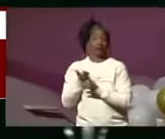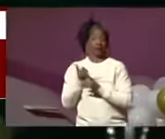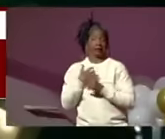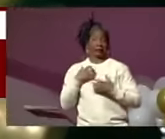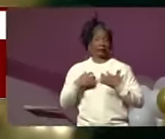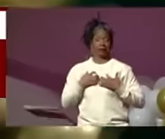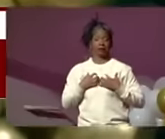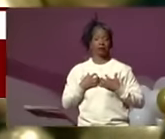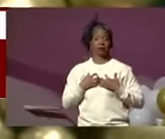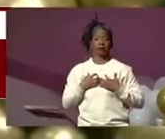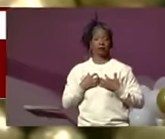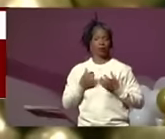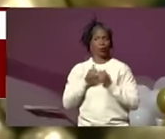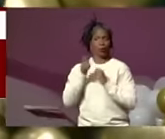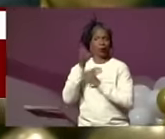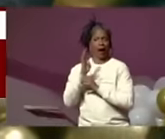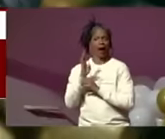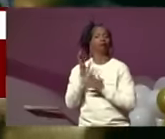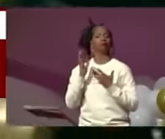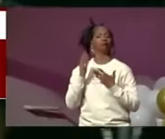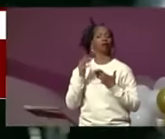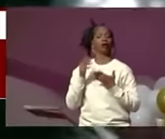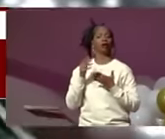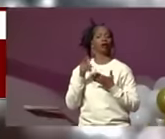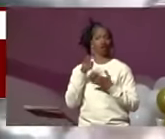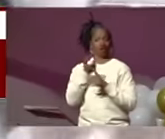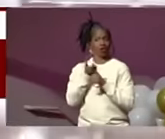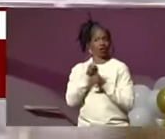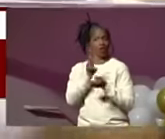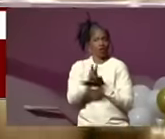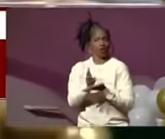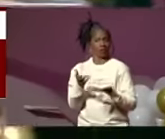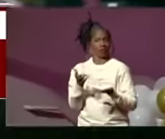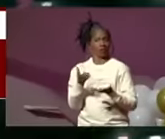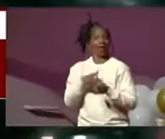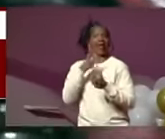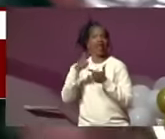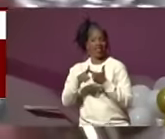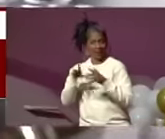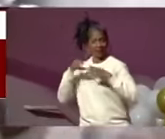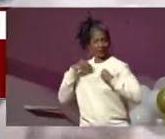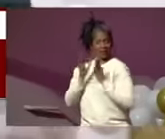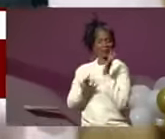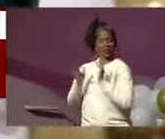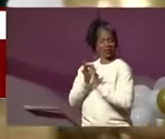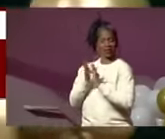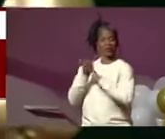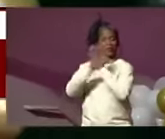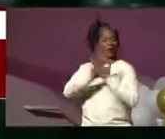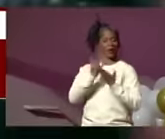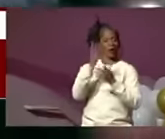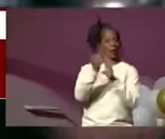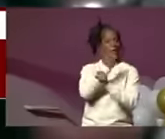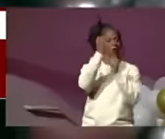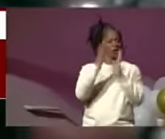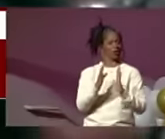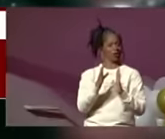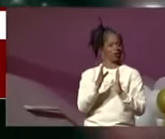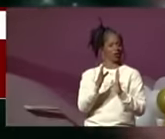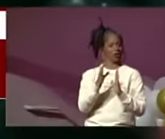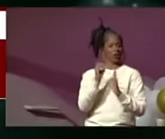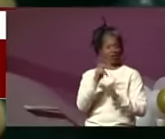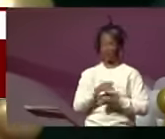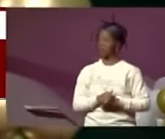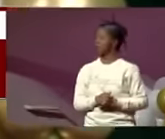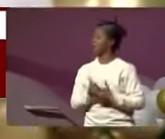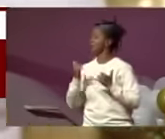you lose. That's the only way you're going to really win. And so we're going to help you. I need everyone right now, please whisper this prayer.